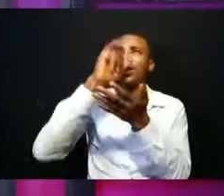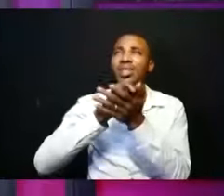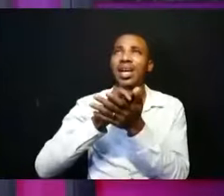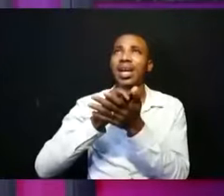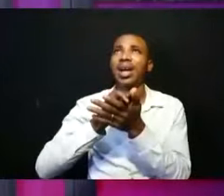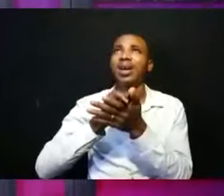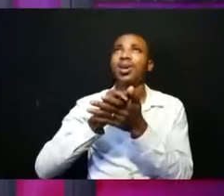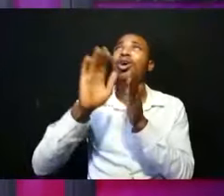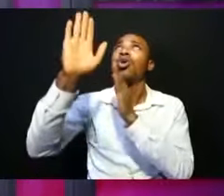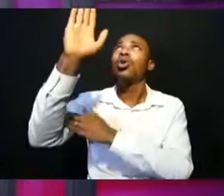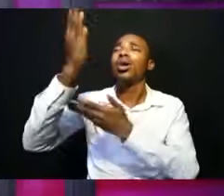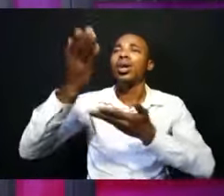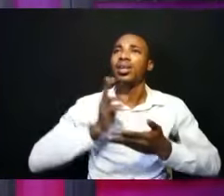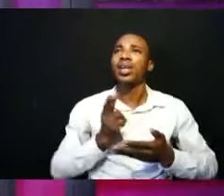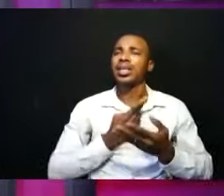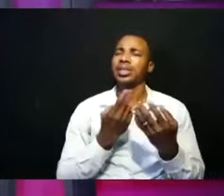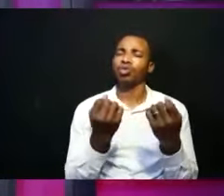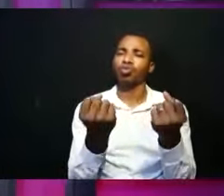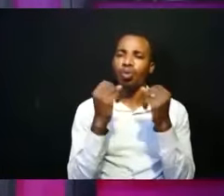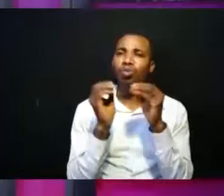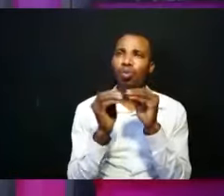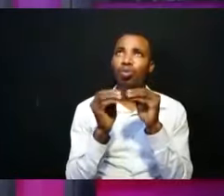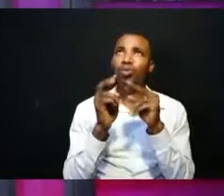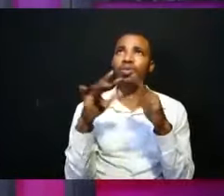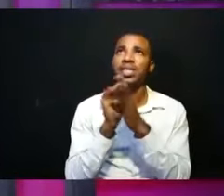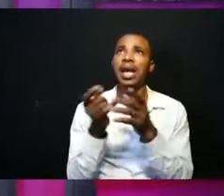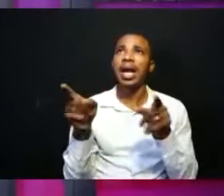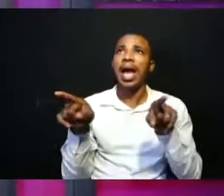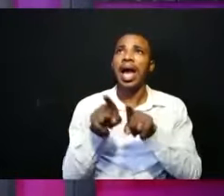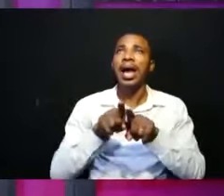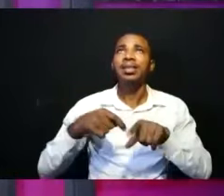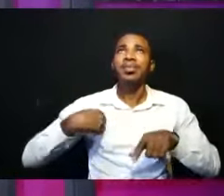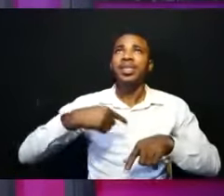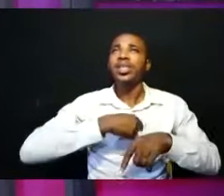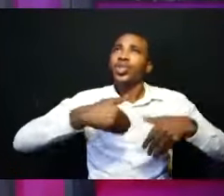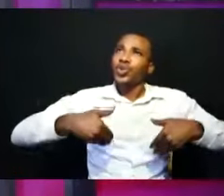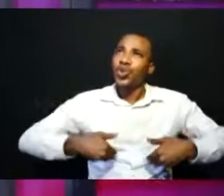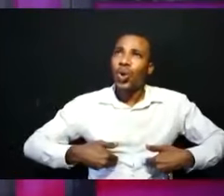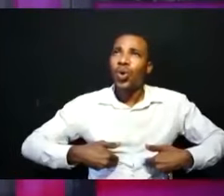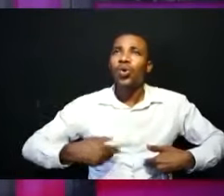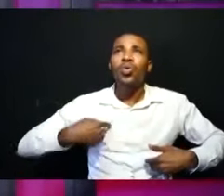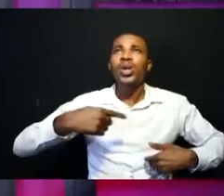is day, enjoy your marriage with the wife of your youth.